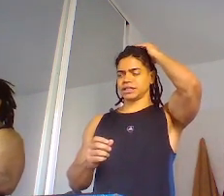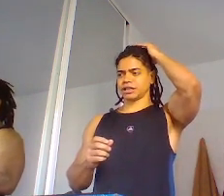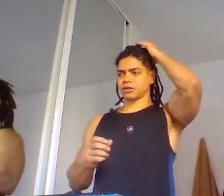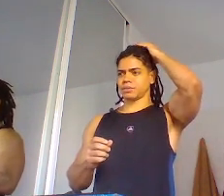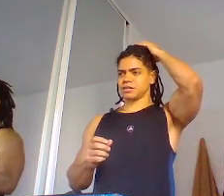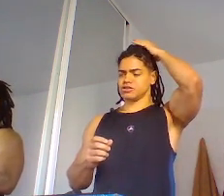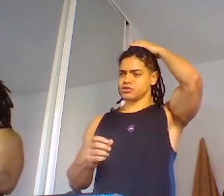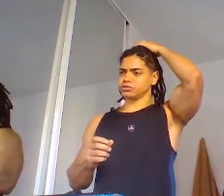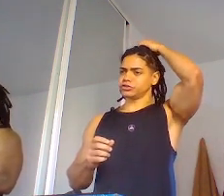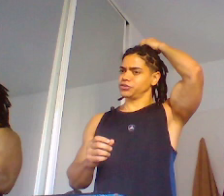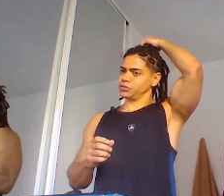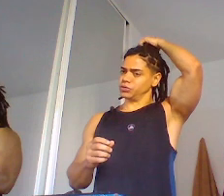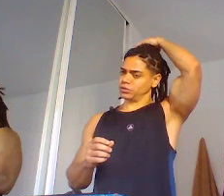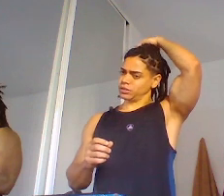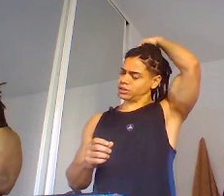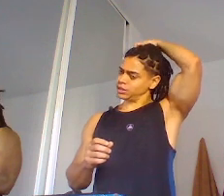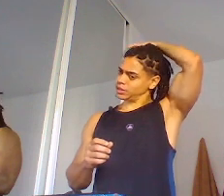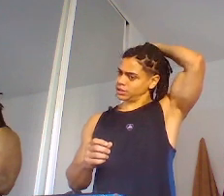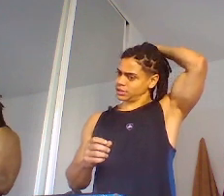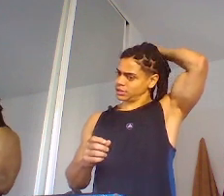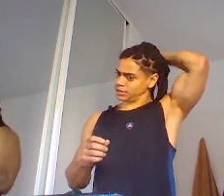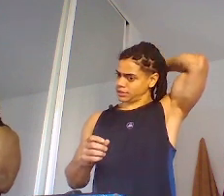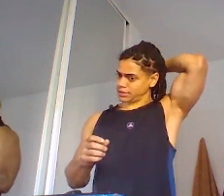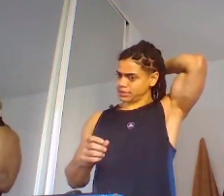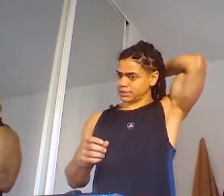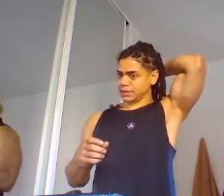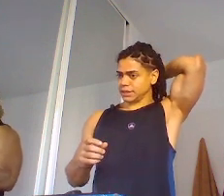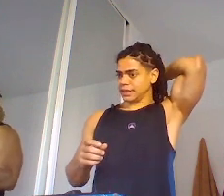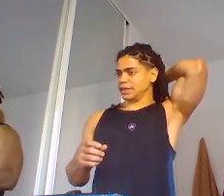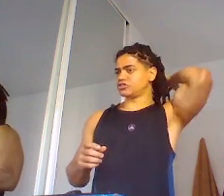confidential data that a company used to